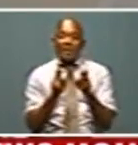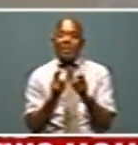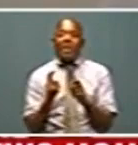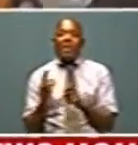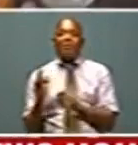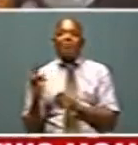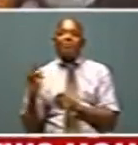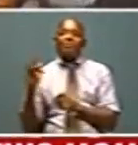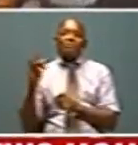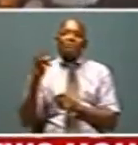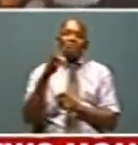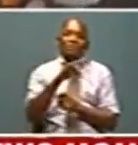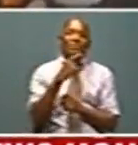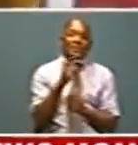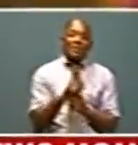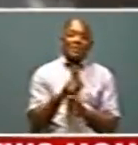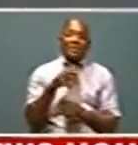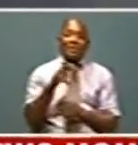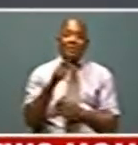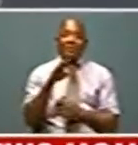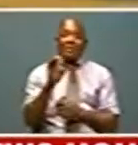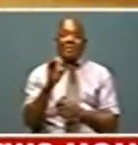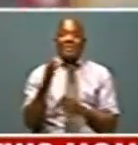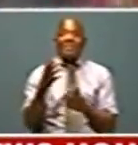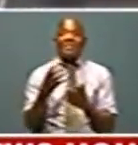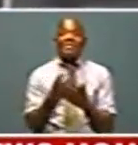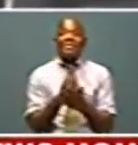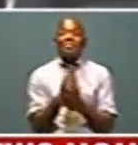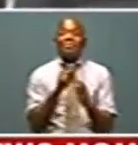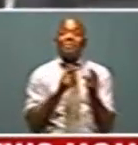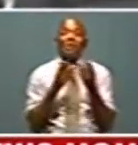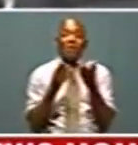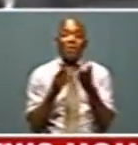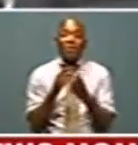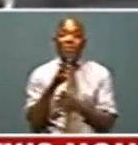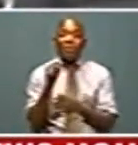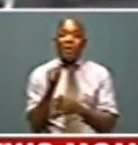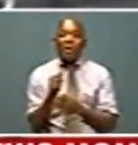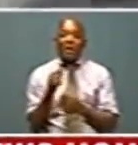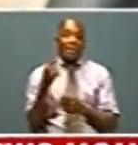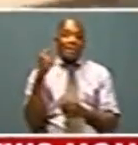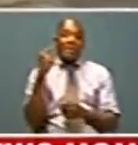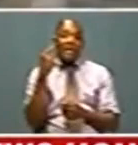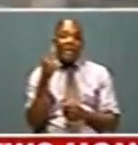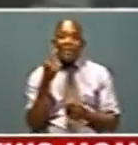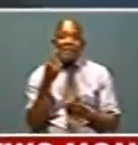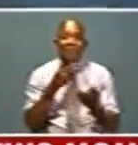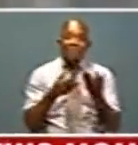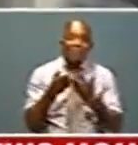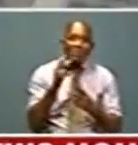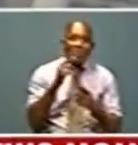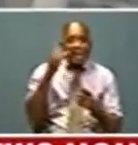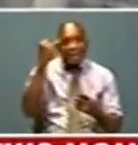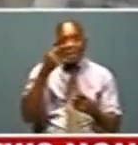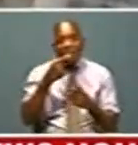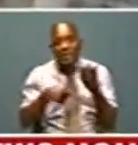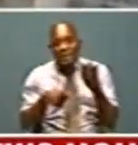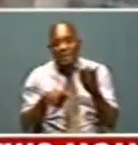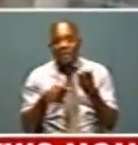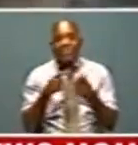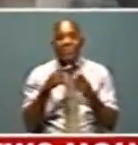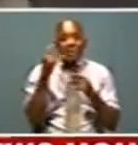commercial flights. GBC News has come to the Central Business District of Wa to gauge the mood of the business